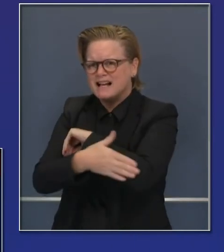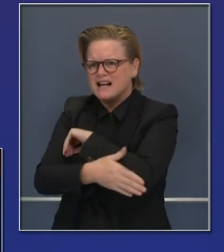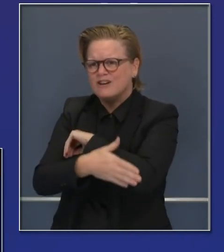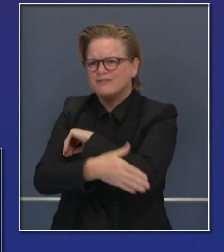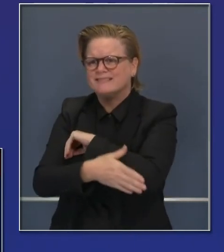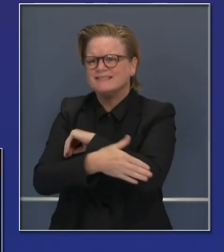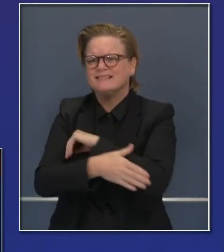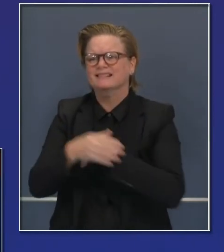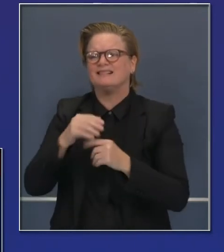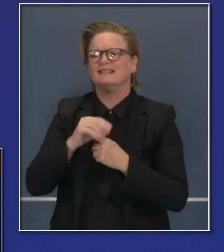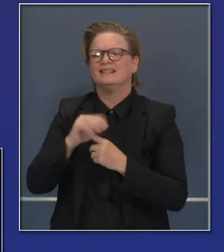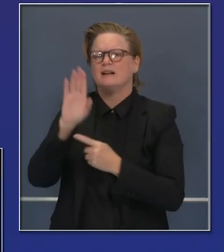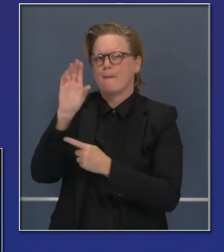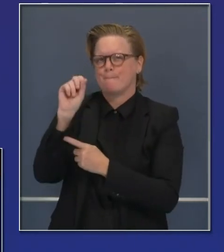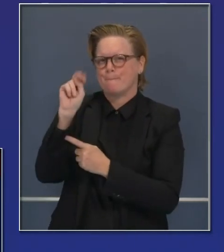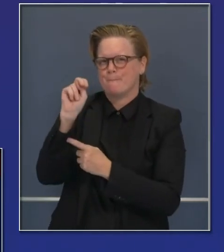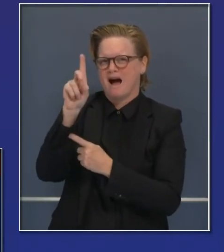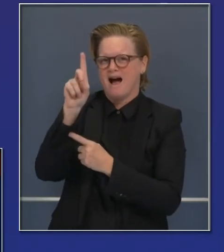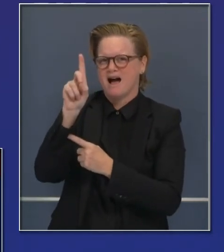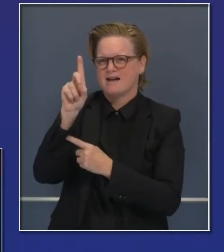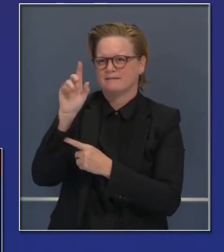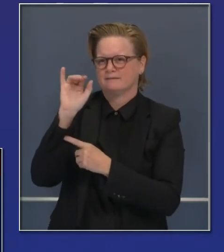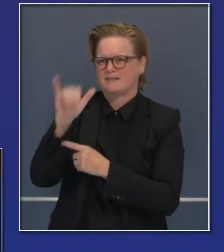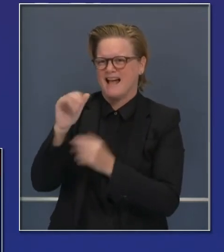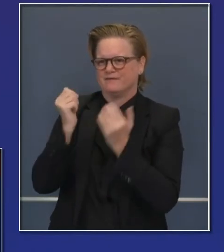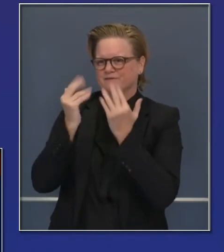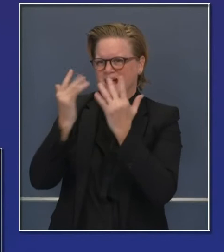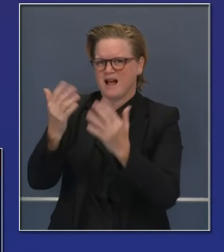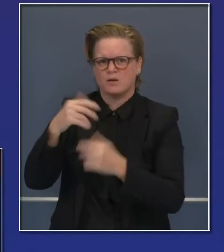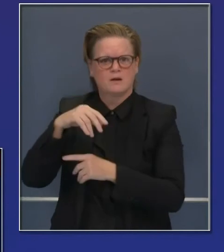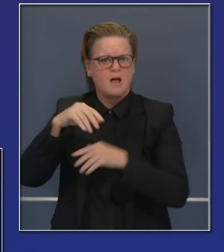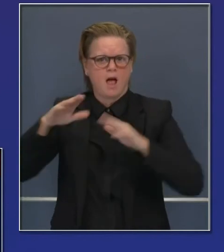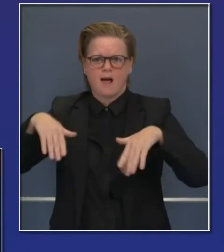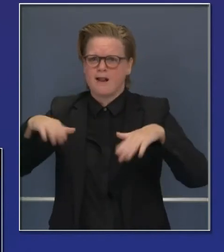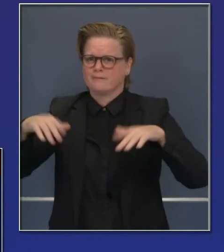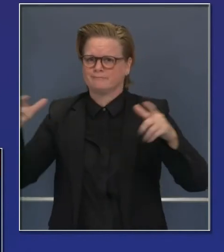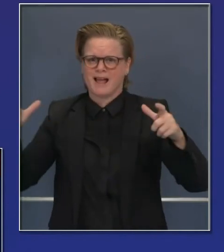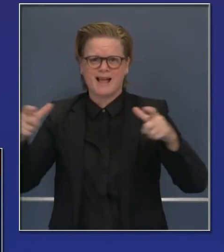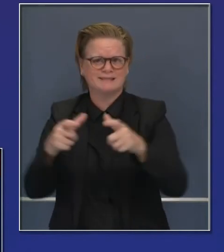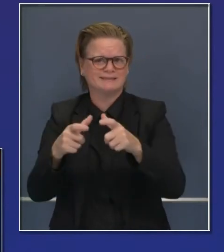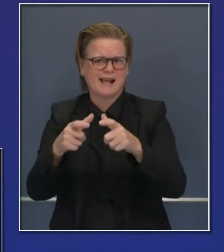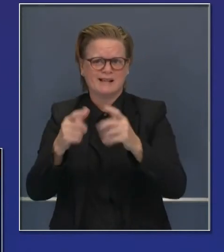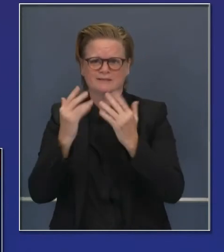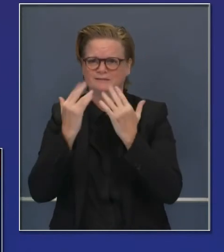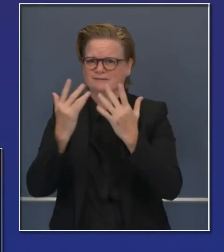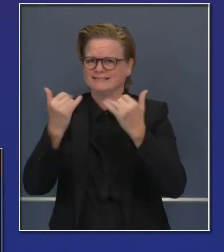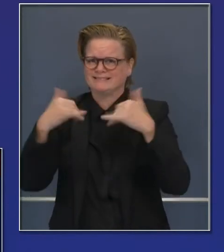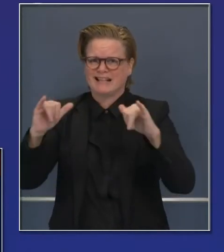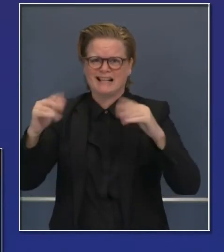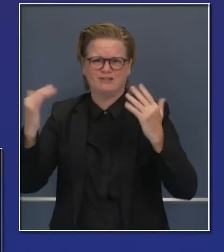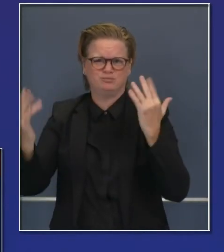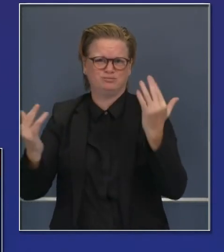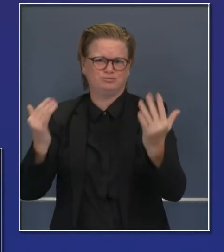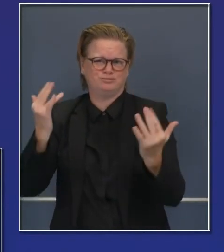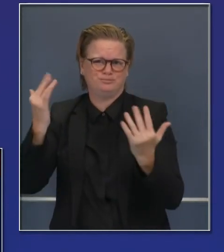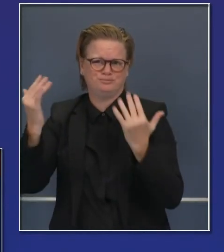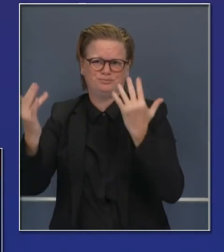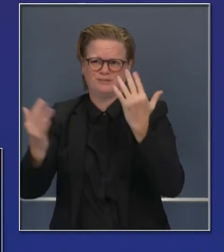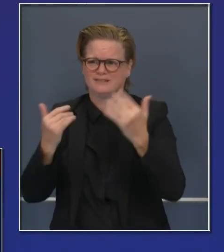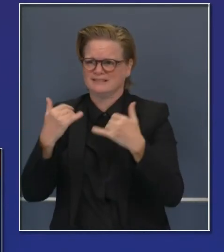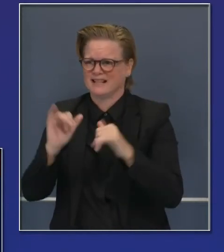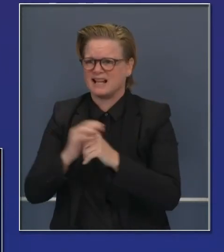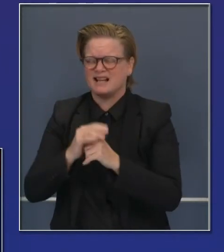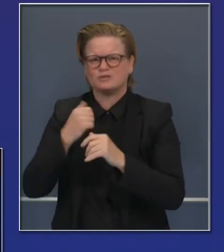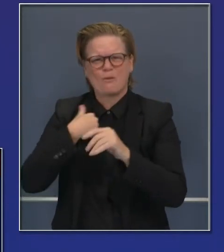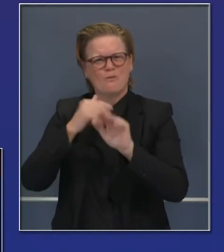contained, 6,600 acres. We did receive, and I want to bring this up just to remind people, importance of being vigilant. We had a